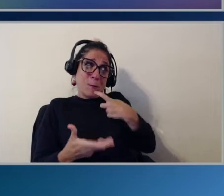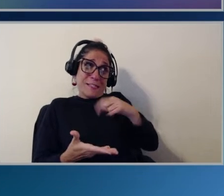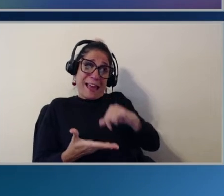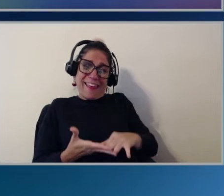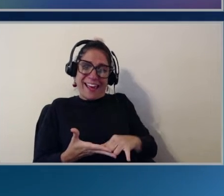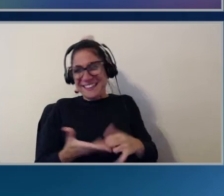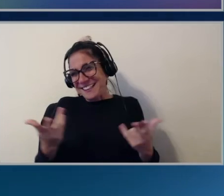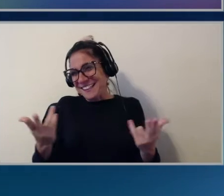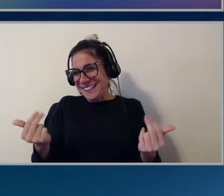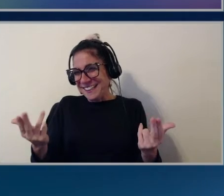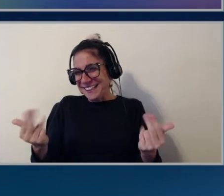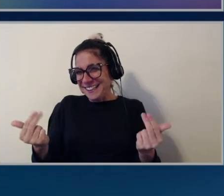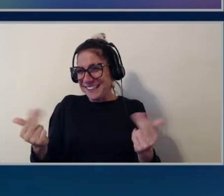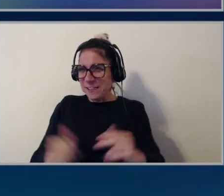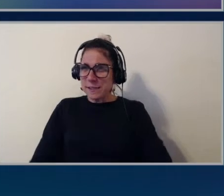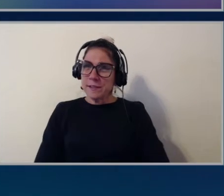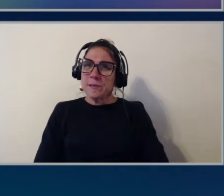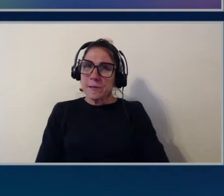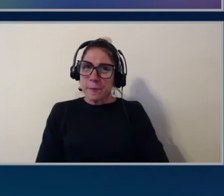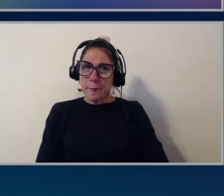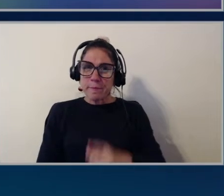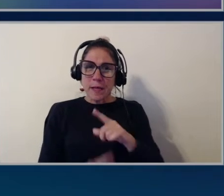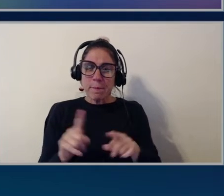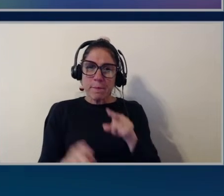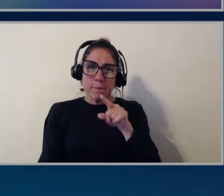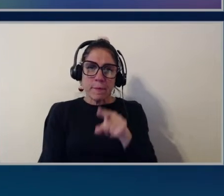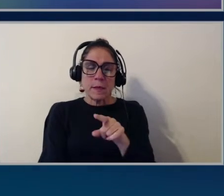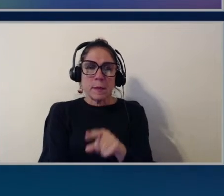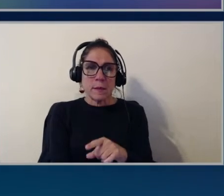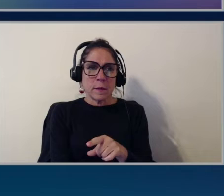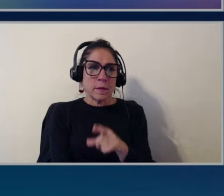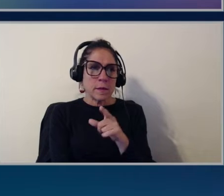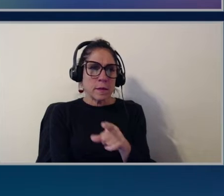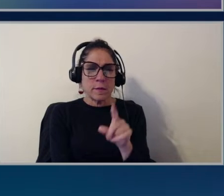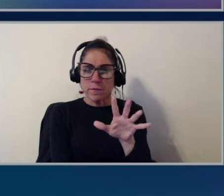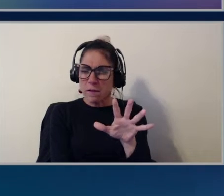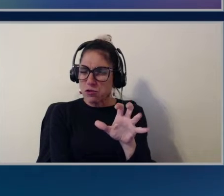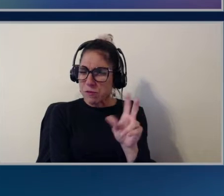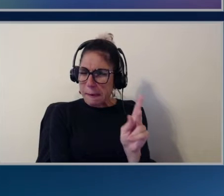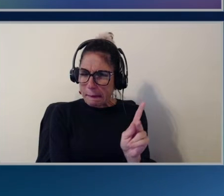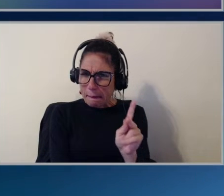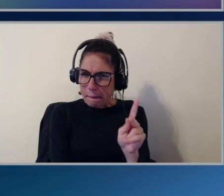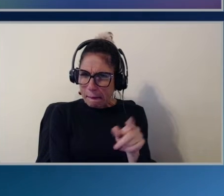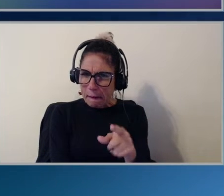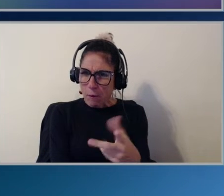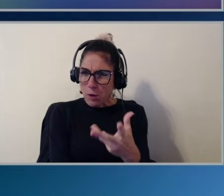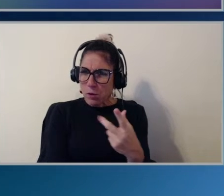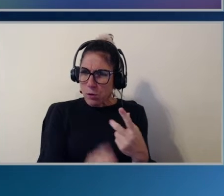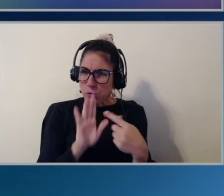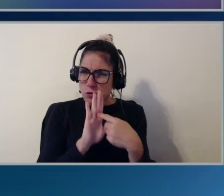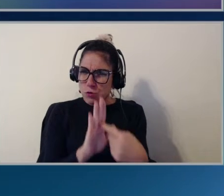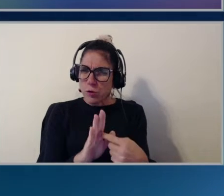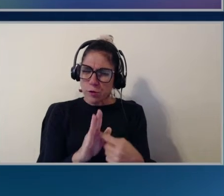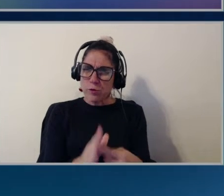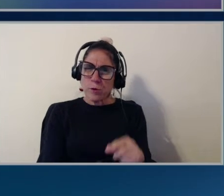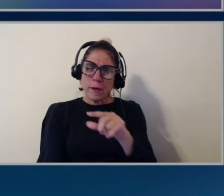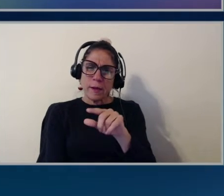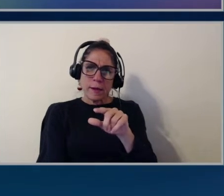it. But this was Python SDK. So let me quickly show you how to do it in a UI. Okay.